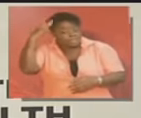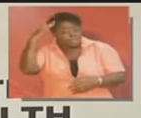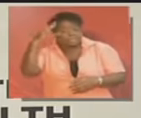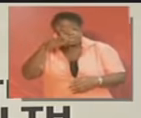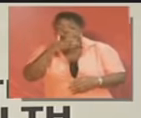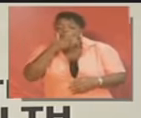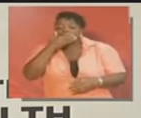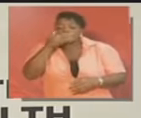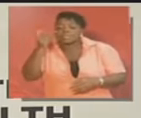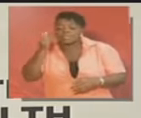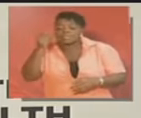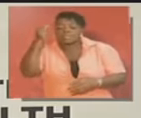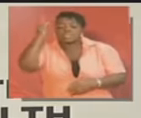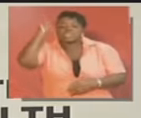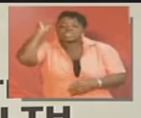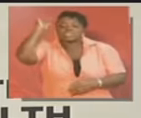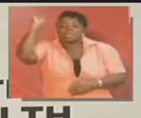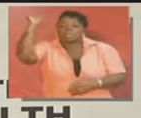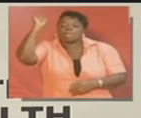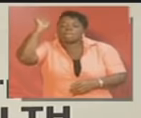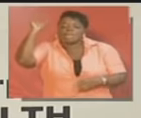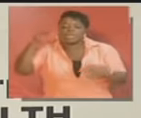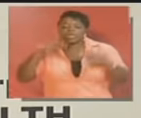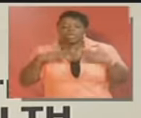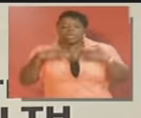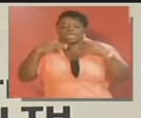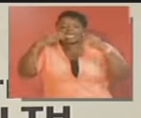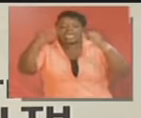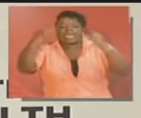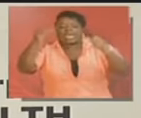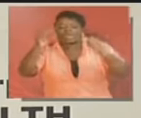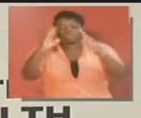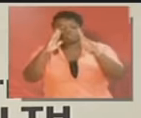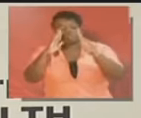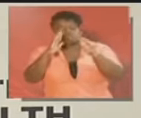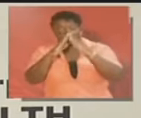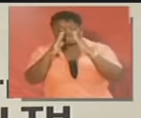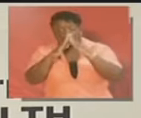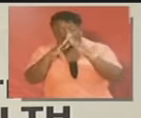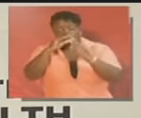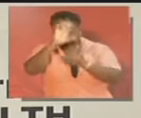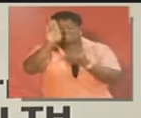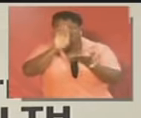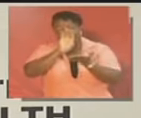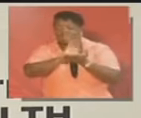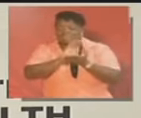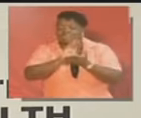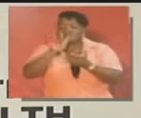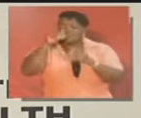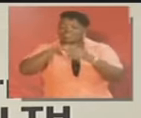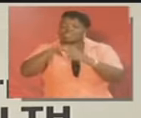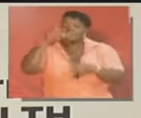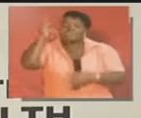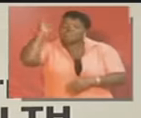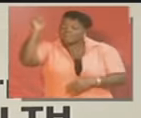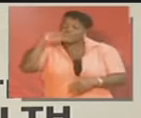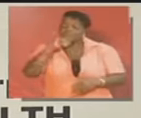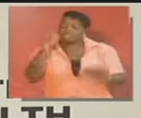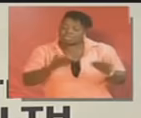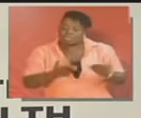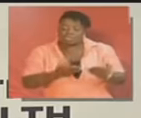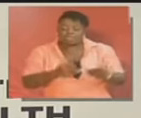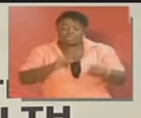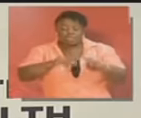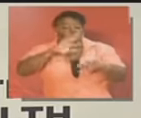the Tobago Regional Health Authority, Tobago House of Assembly, Tobago's CMOH. What we can say is that, yes, all